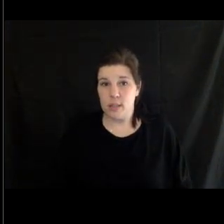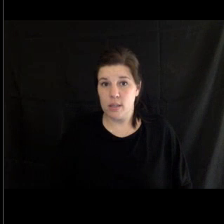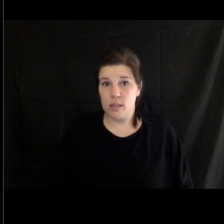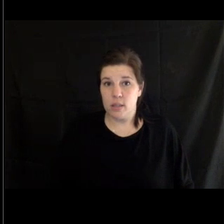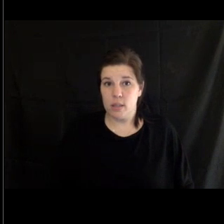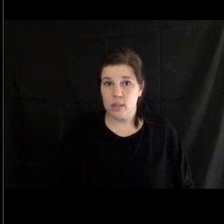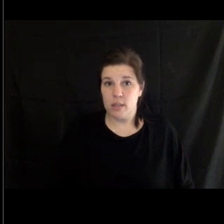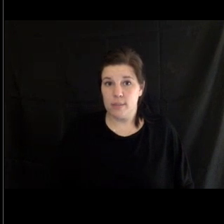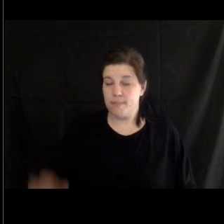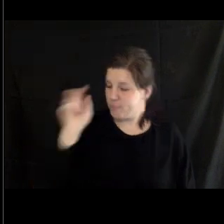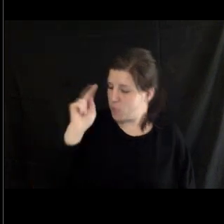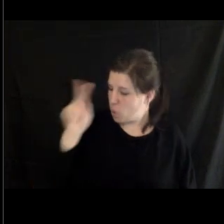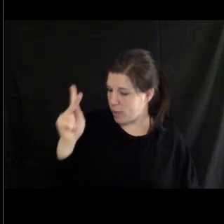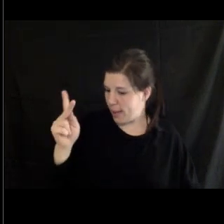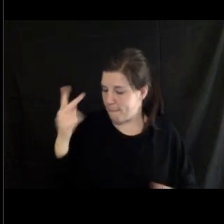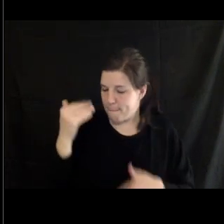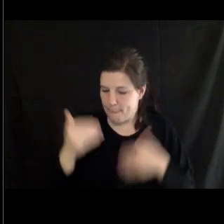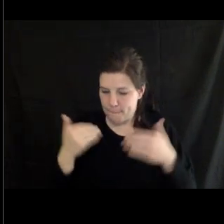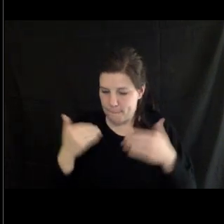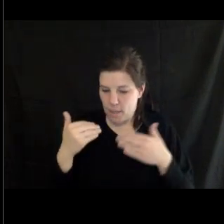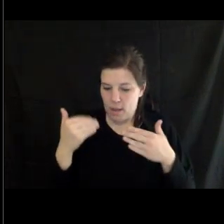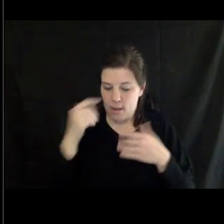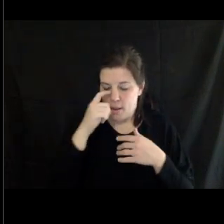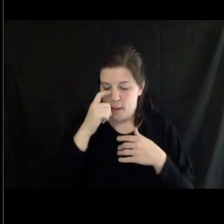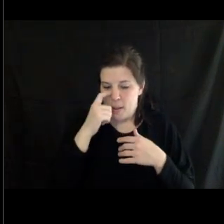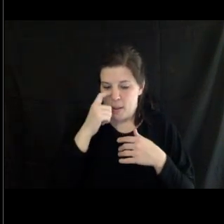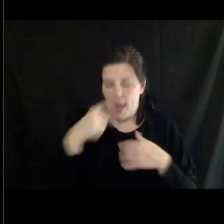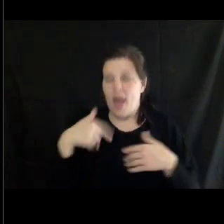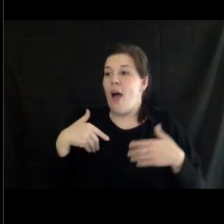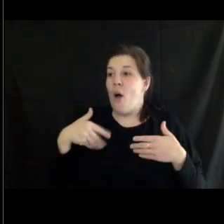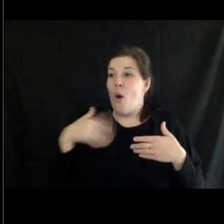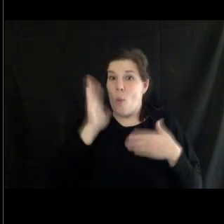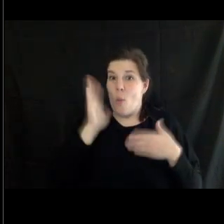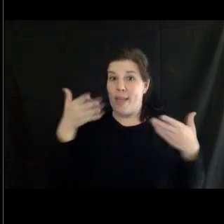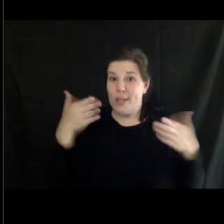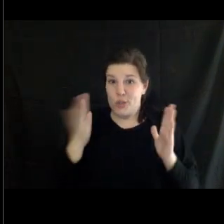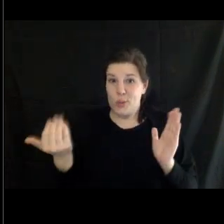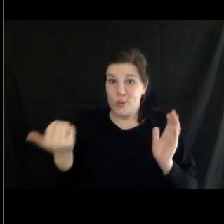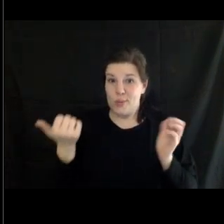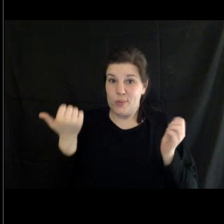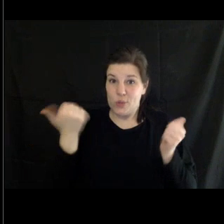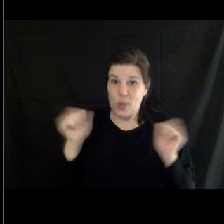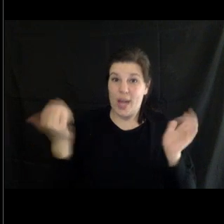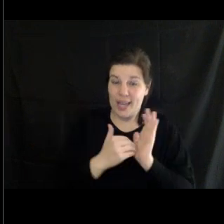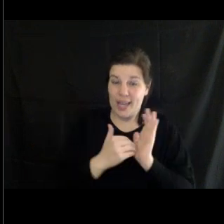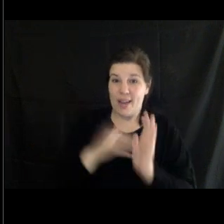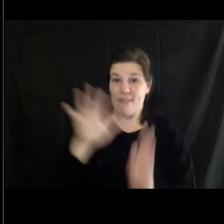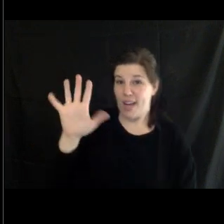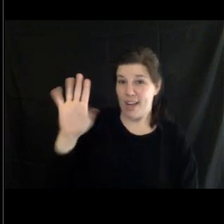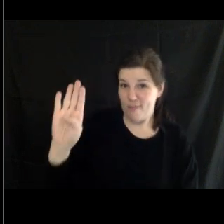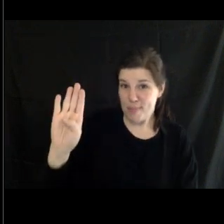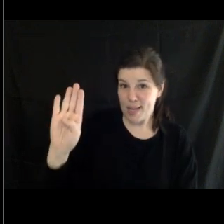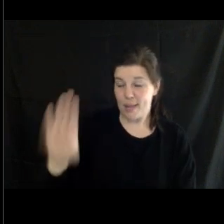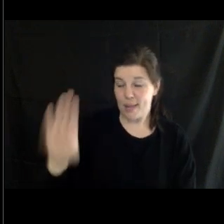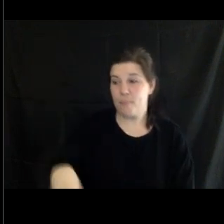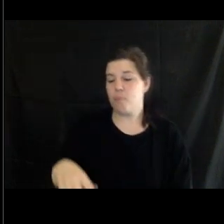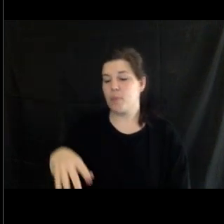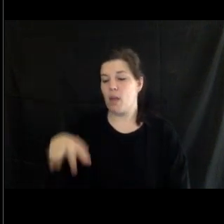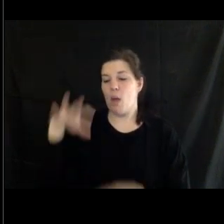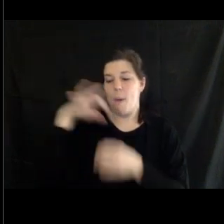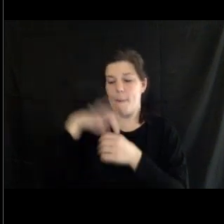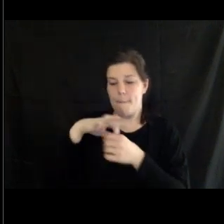All right, we're moving on. Let me try that one more time. 5B, appoint a City of Boynton Beach elected official to